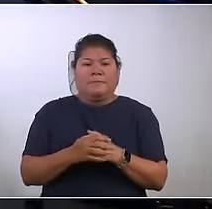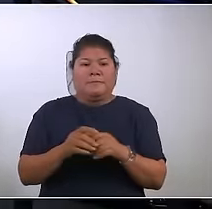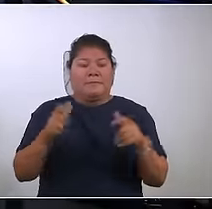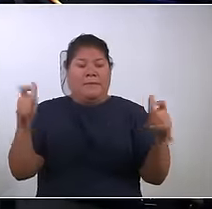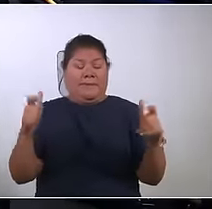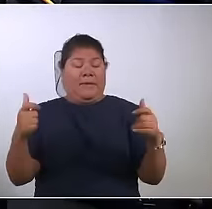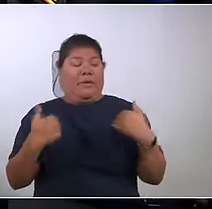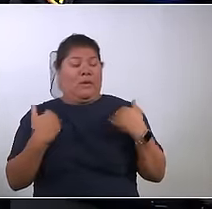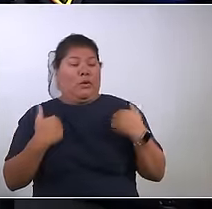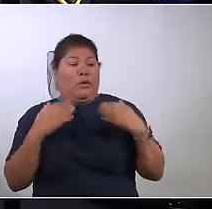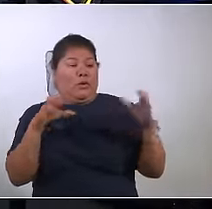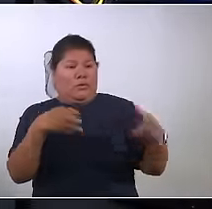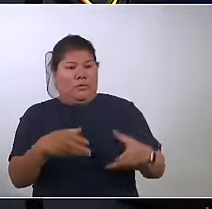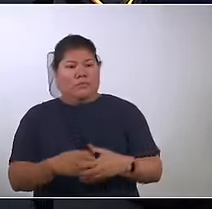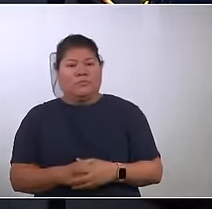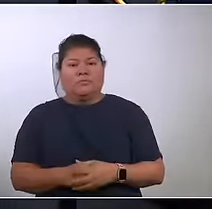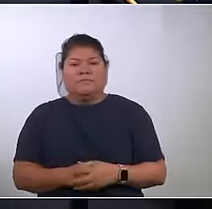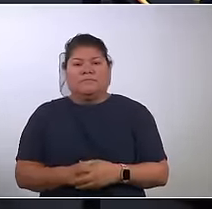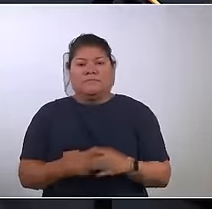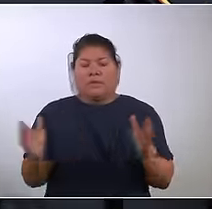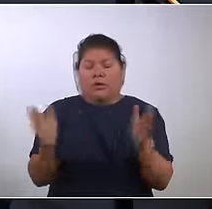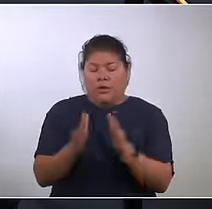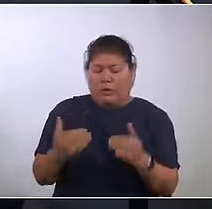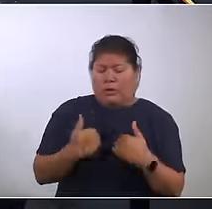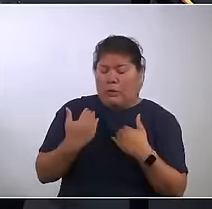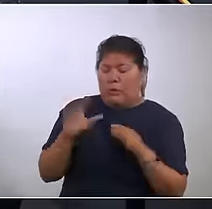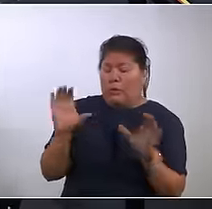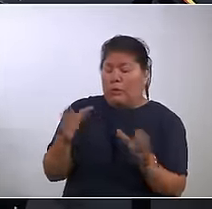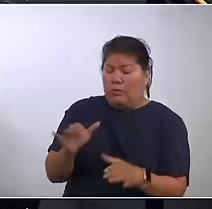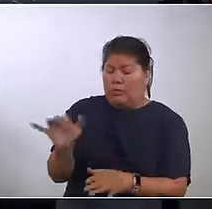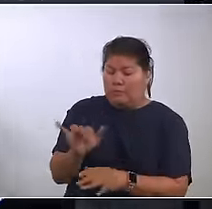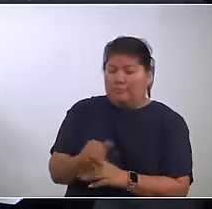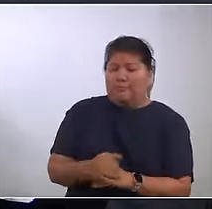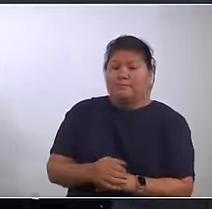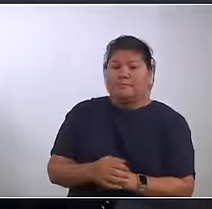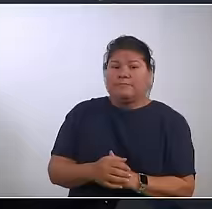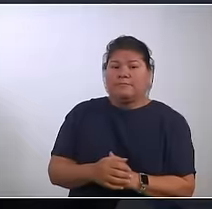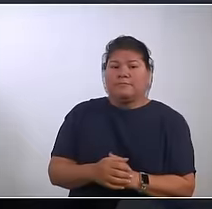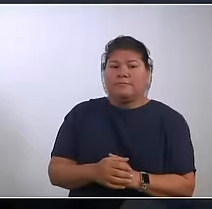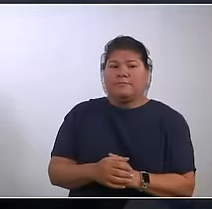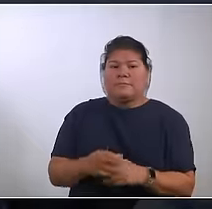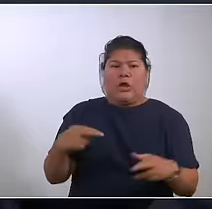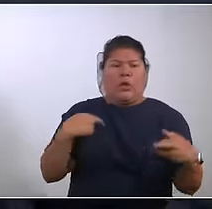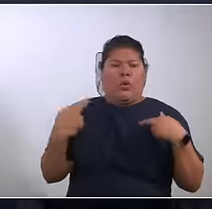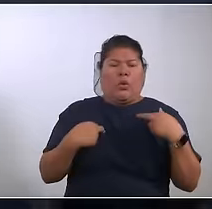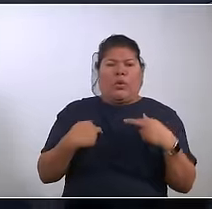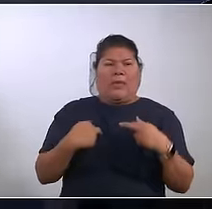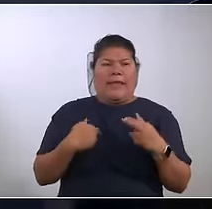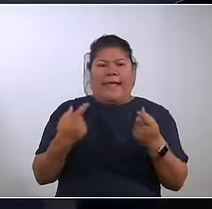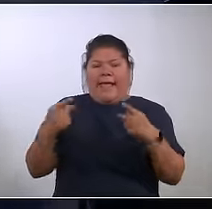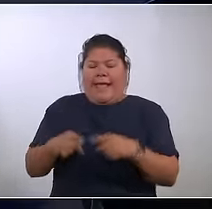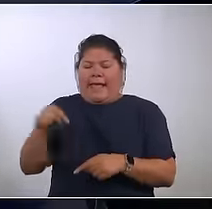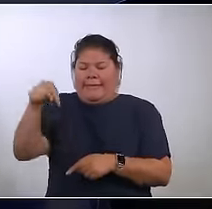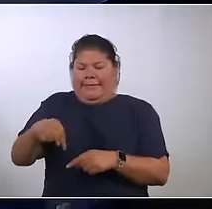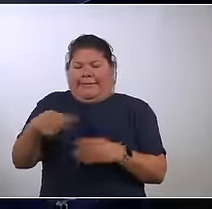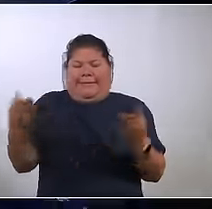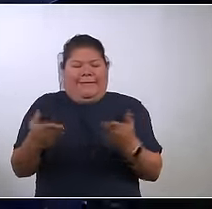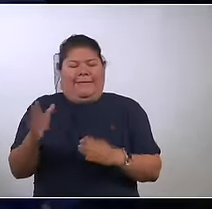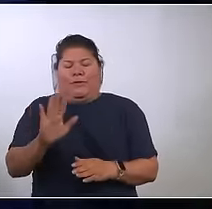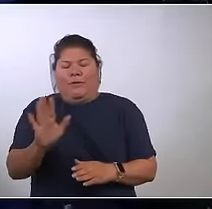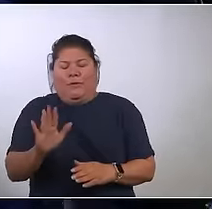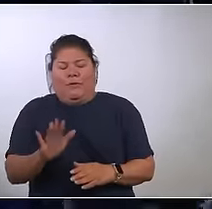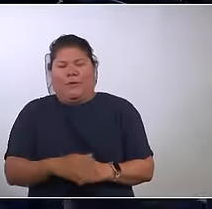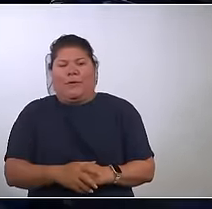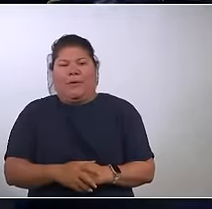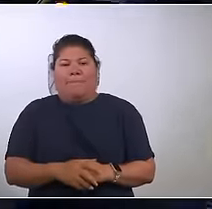the big youth group. El grupo de jóvenes grande. And the small youth group. Y el pequeño. You see, revival doesn't just happen in this house. El avivamiento